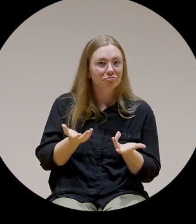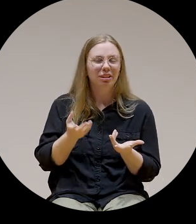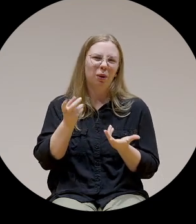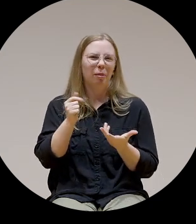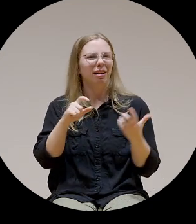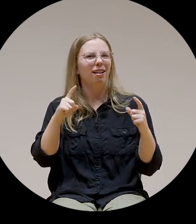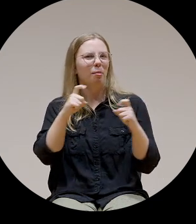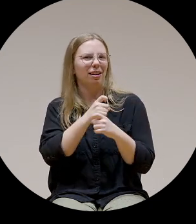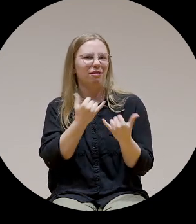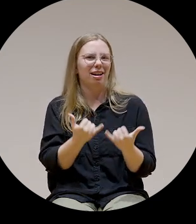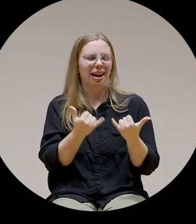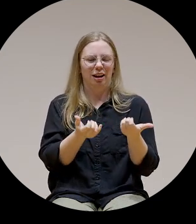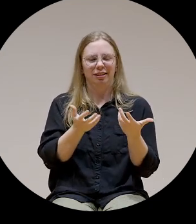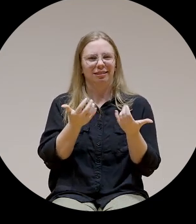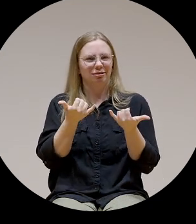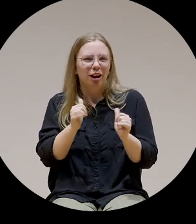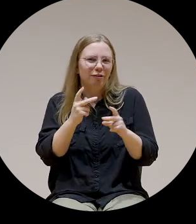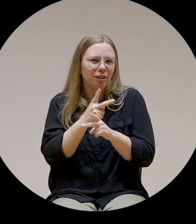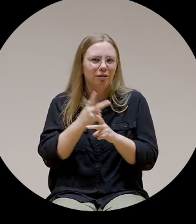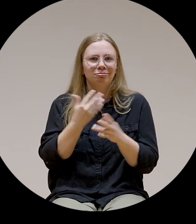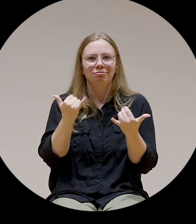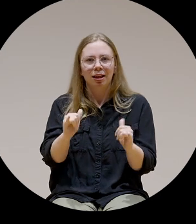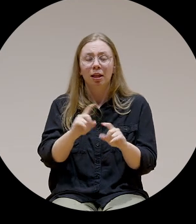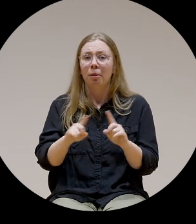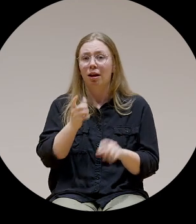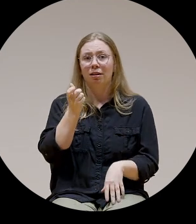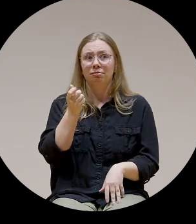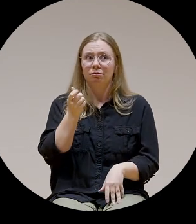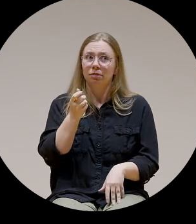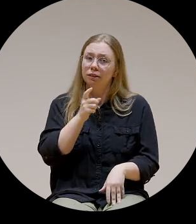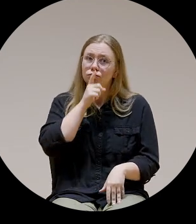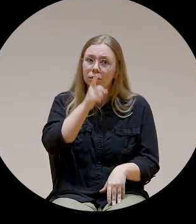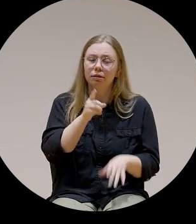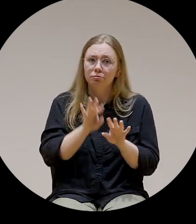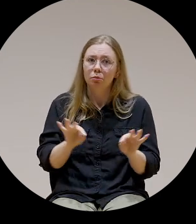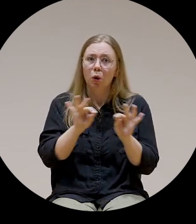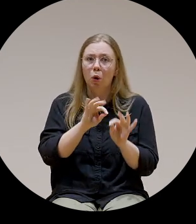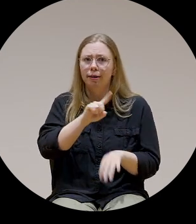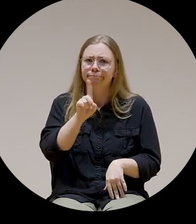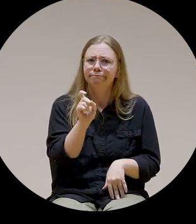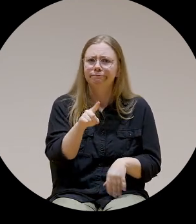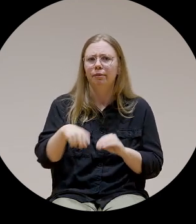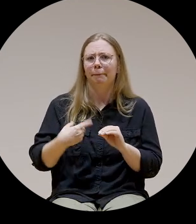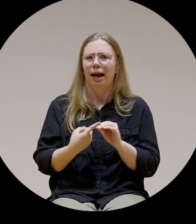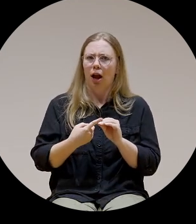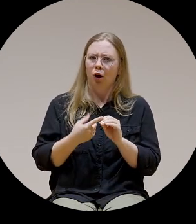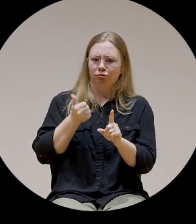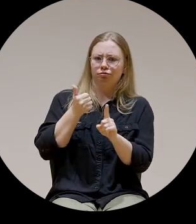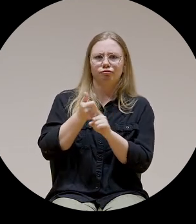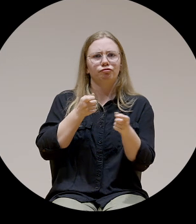a tangle of knots right now that we're trying to untangle. But these are very real questions about sovereignty, right? About the right